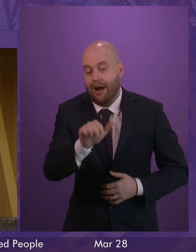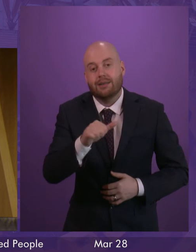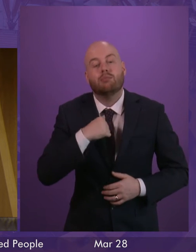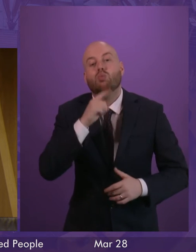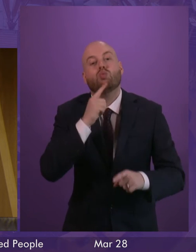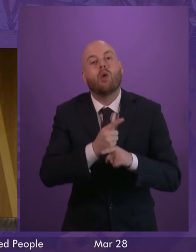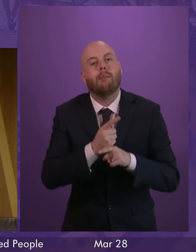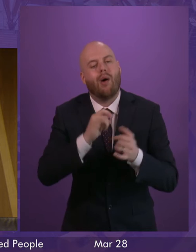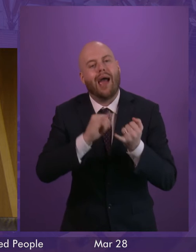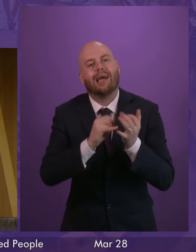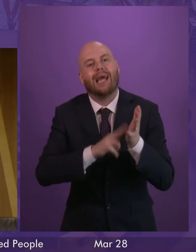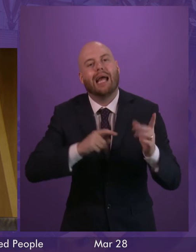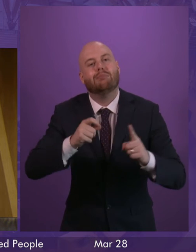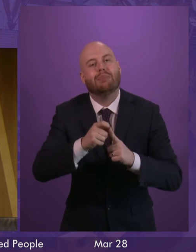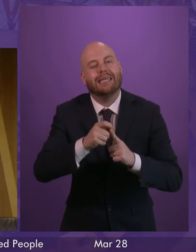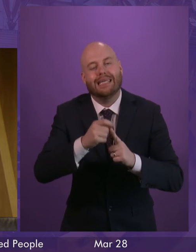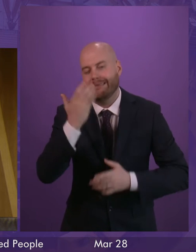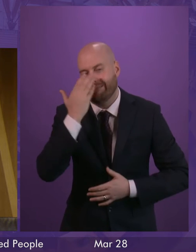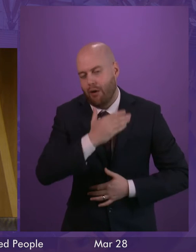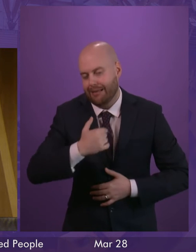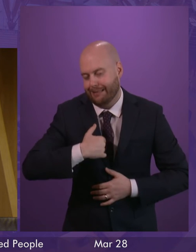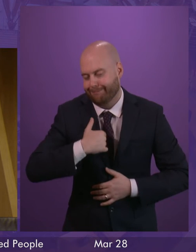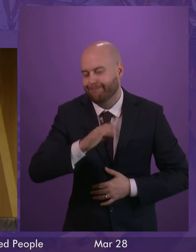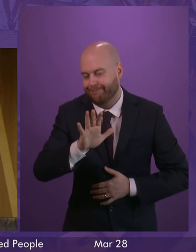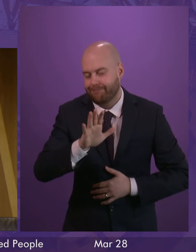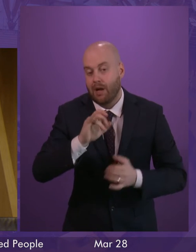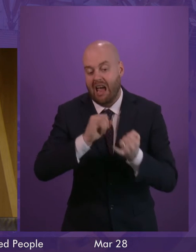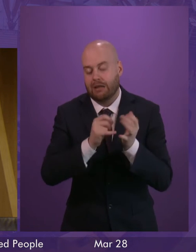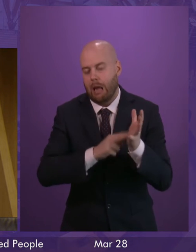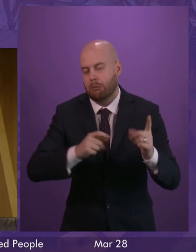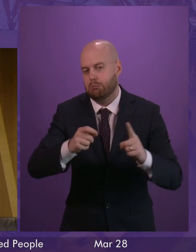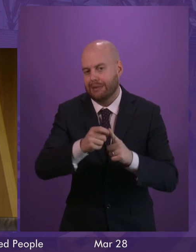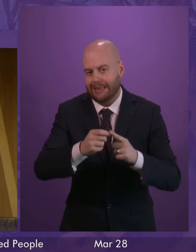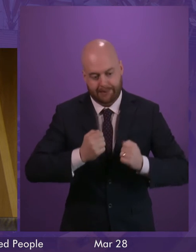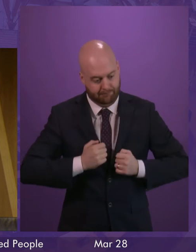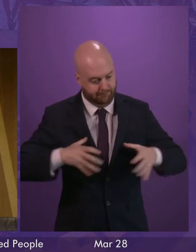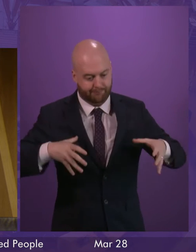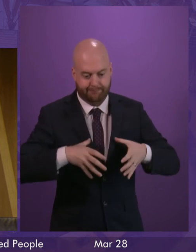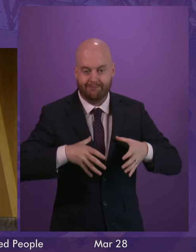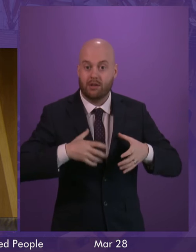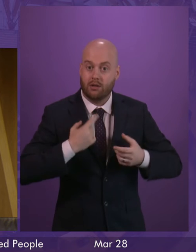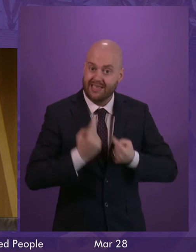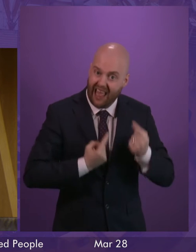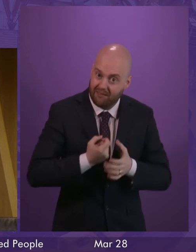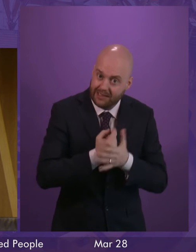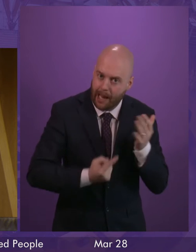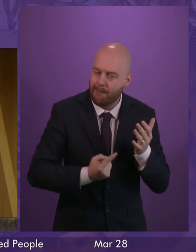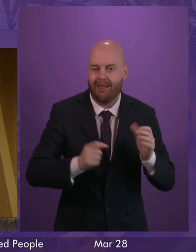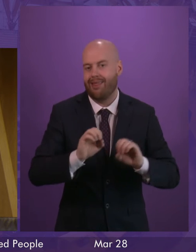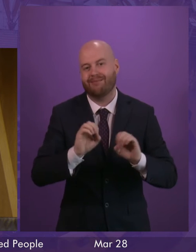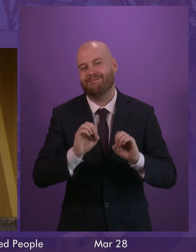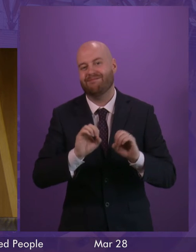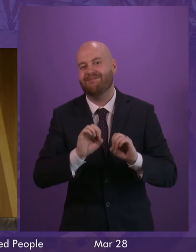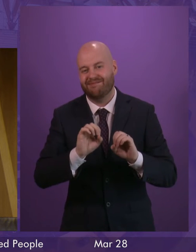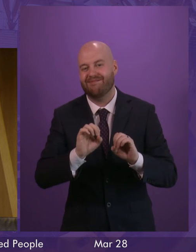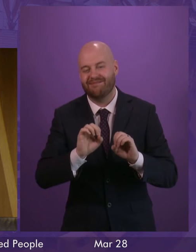Scottish Government and the SNP and our group in particular, because I was looking at it from the people I work with on a day-to-day basis. And it's one of the things